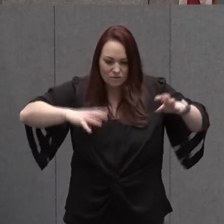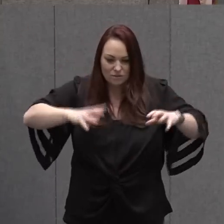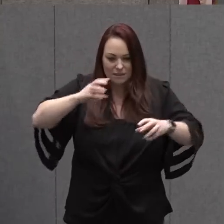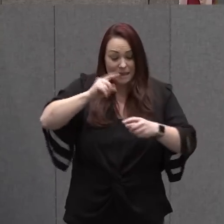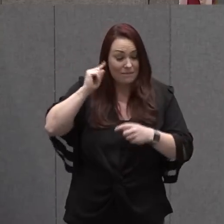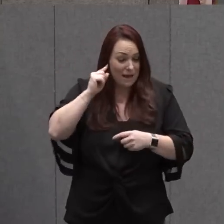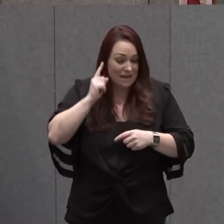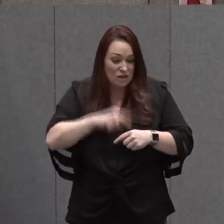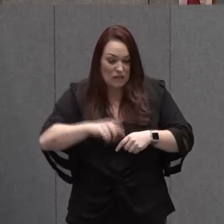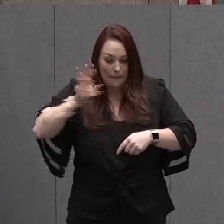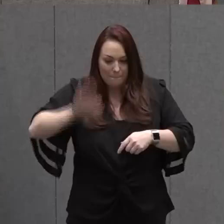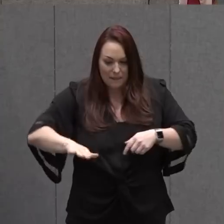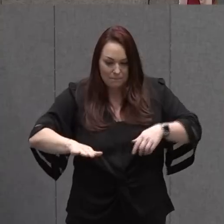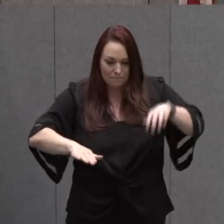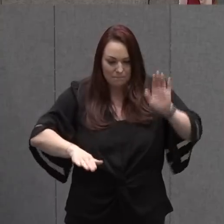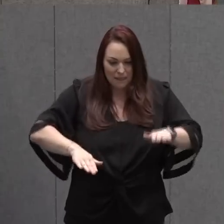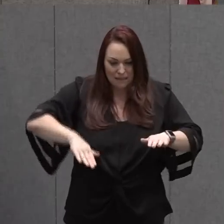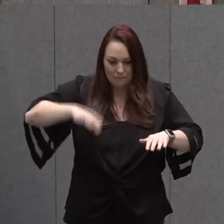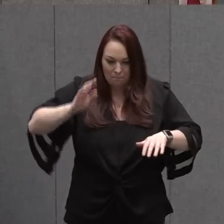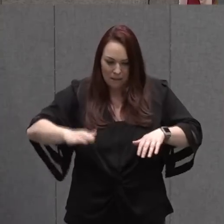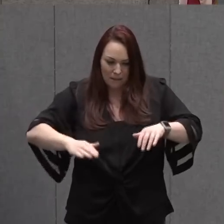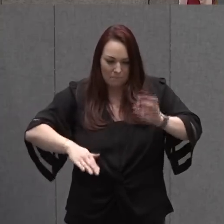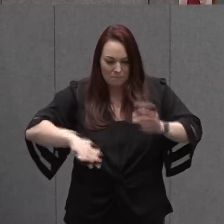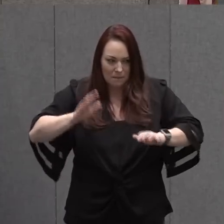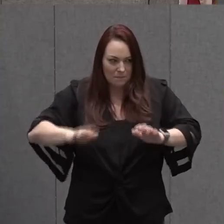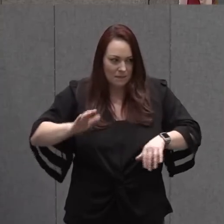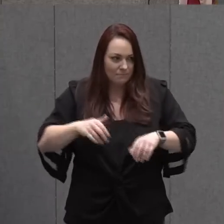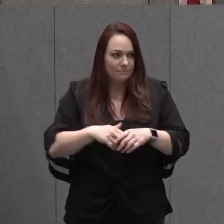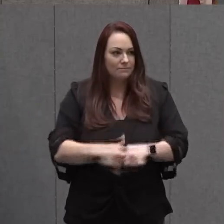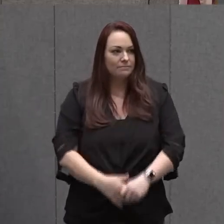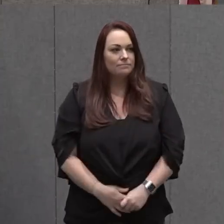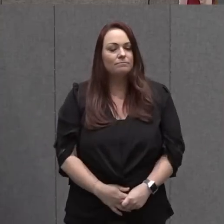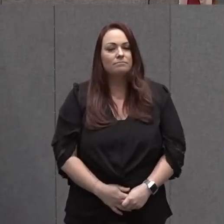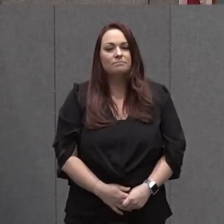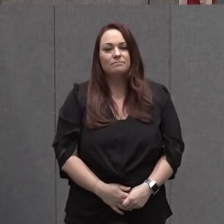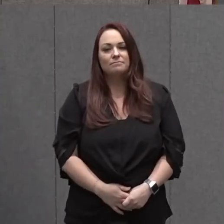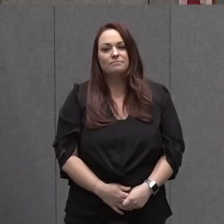beat, beat, beating. Wow.